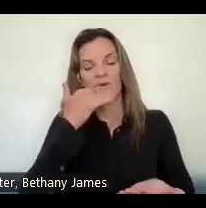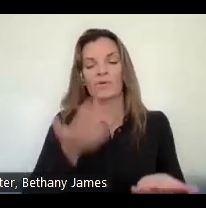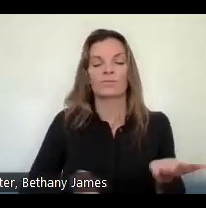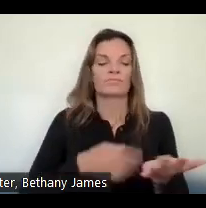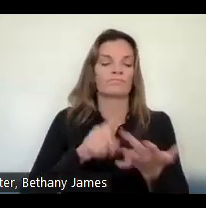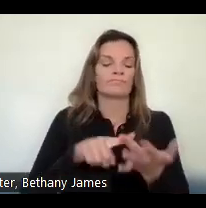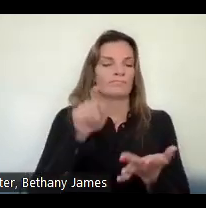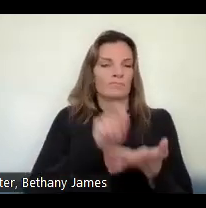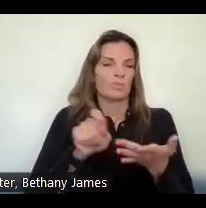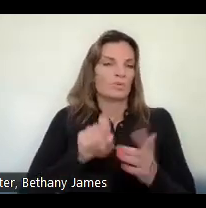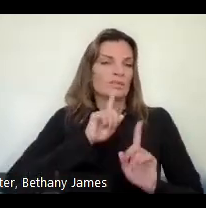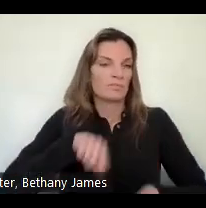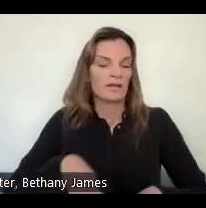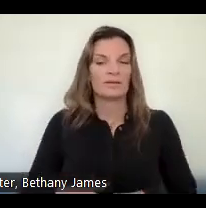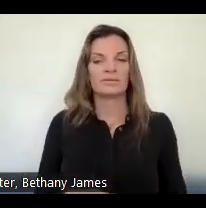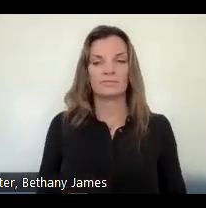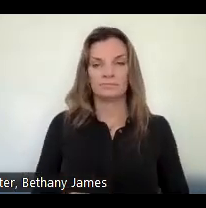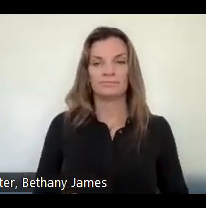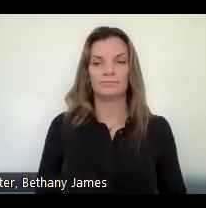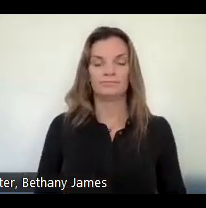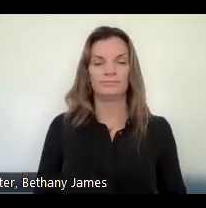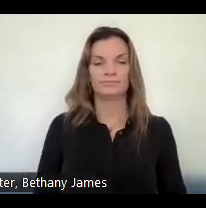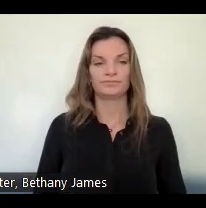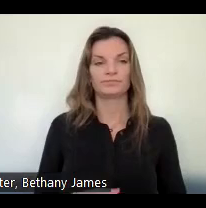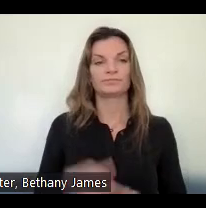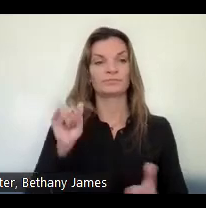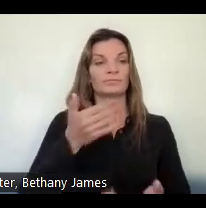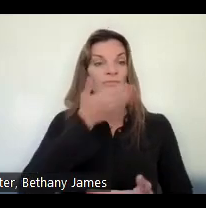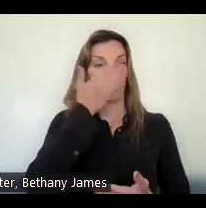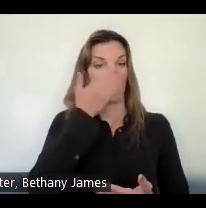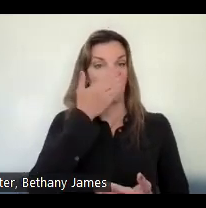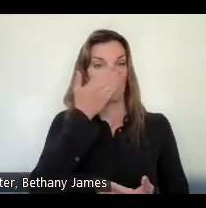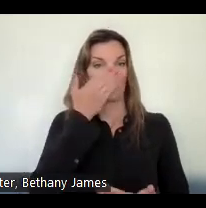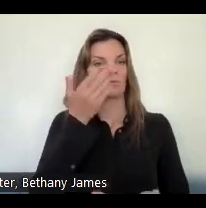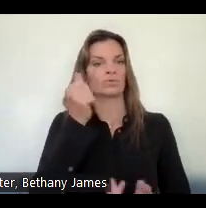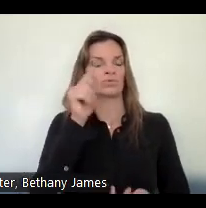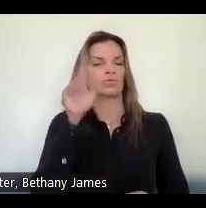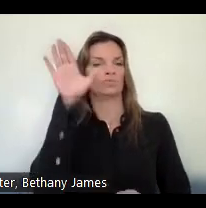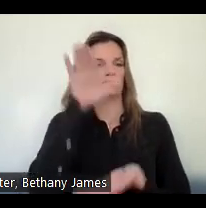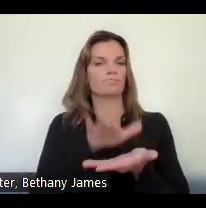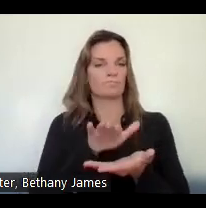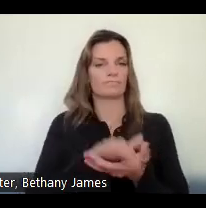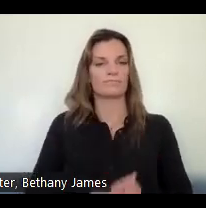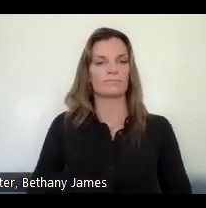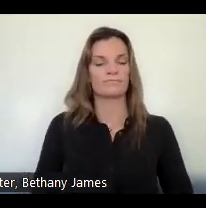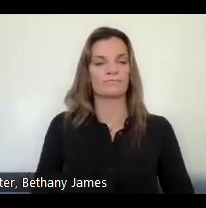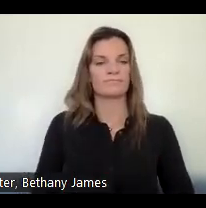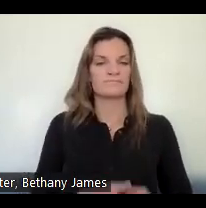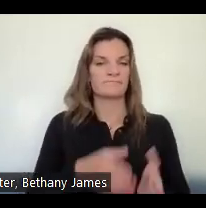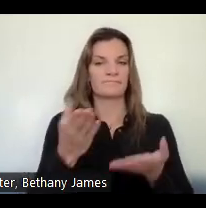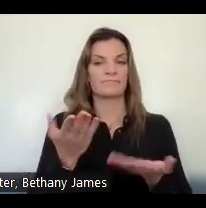written responses. And some odor control products to mask odors in the office, and also maybe looking